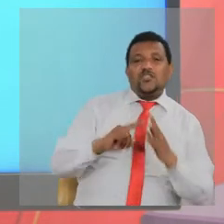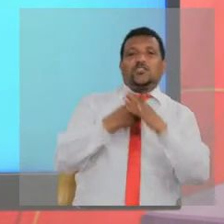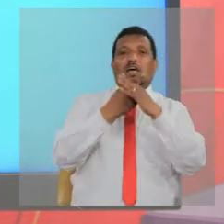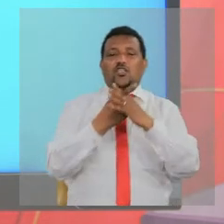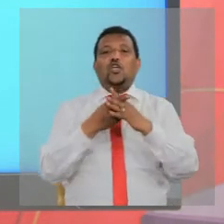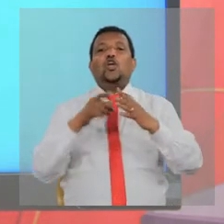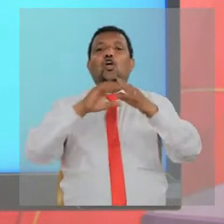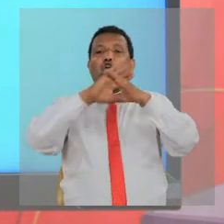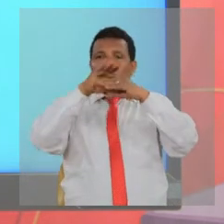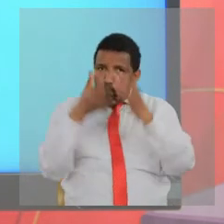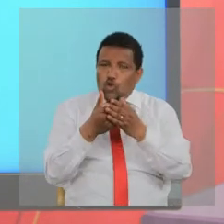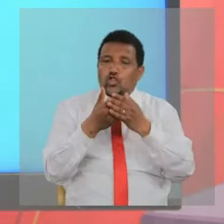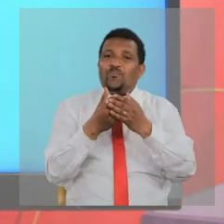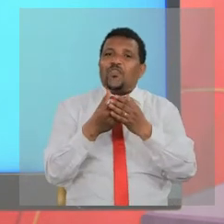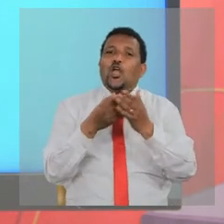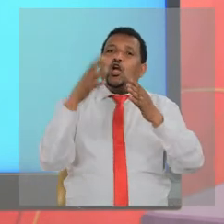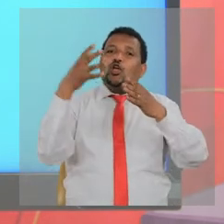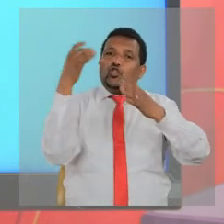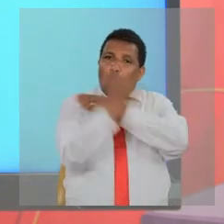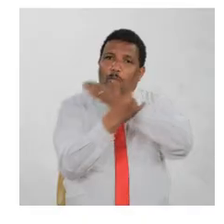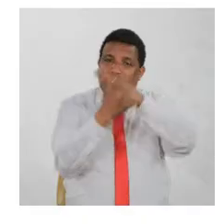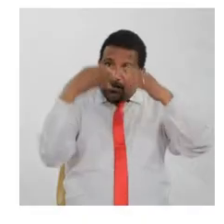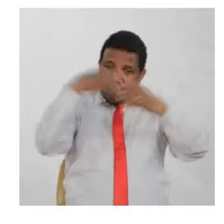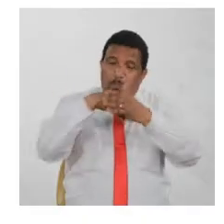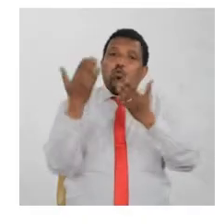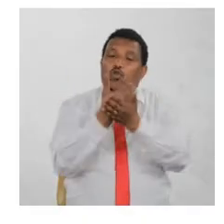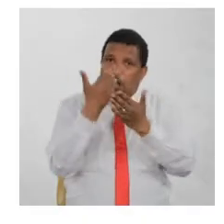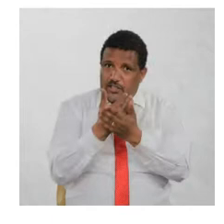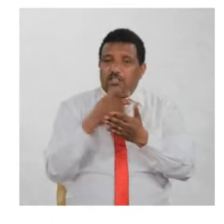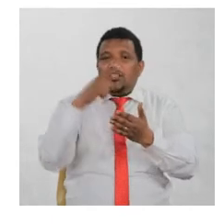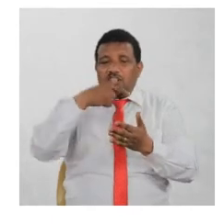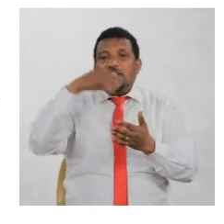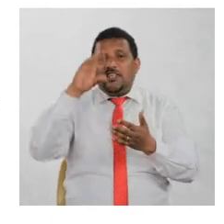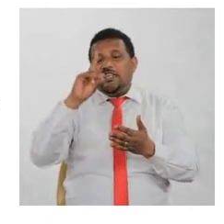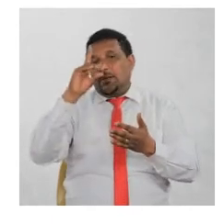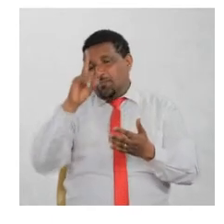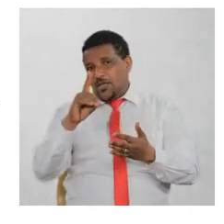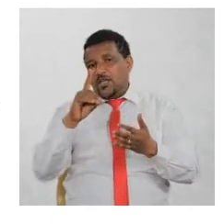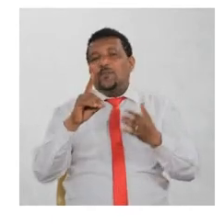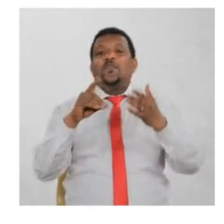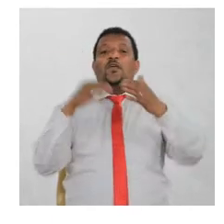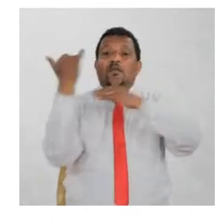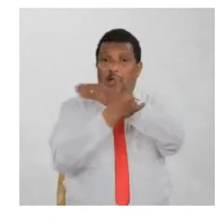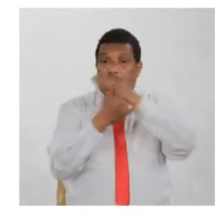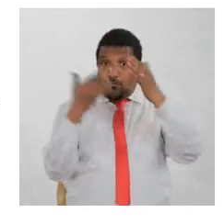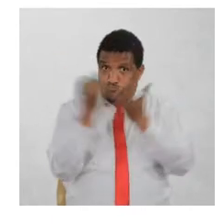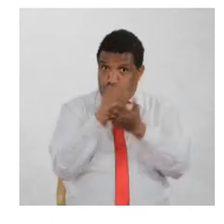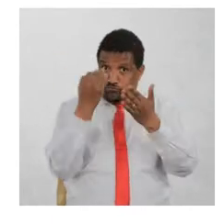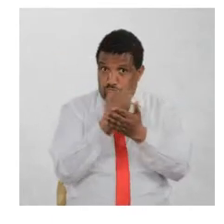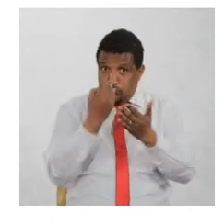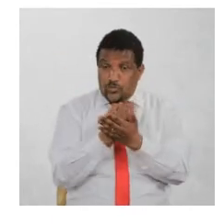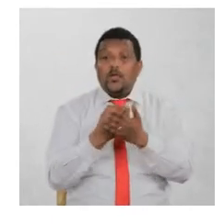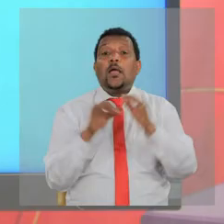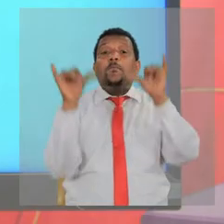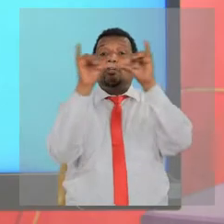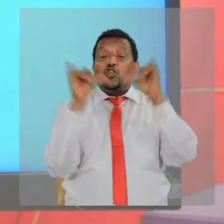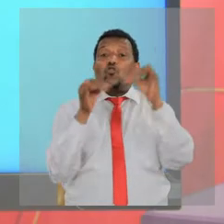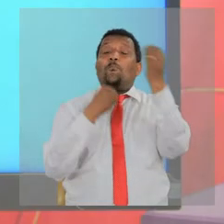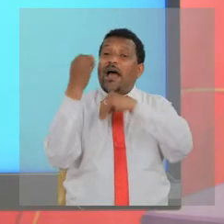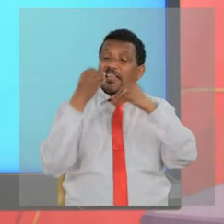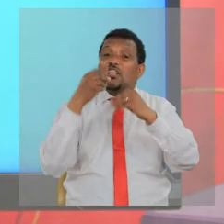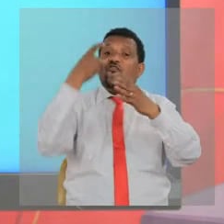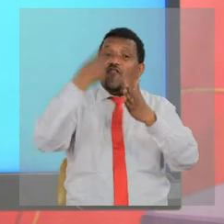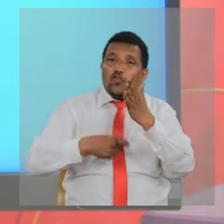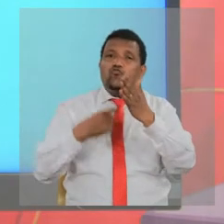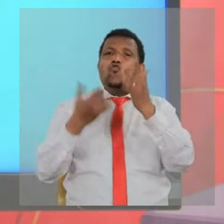with the gross domestic product called GDP. GDP or gross domestic product is a measure of the market value of